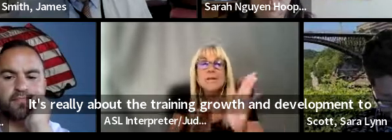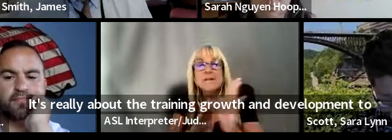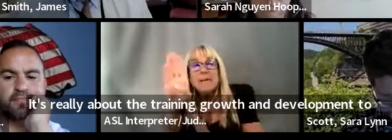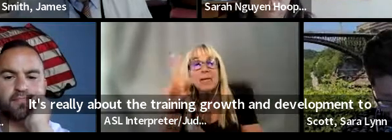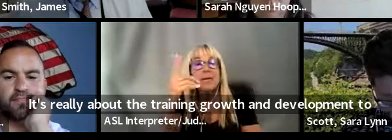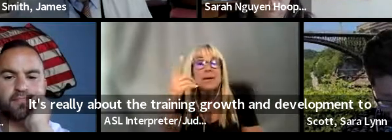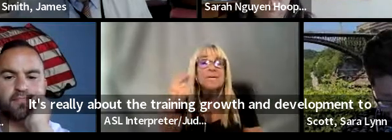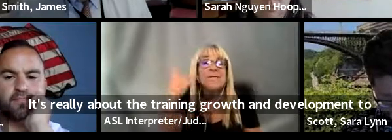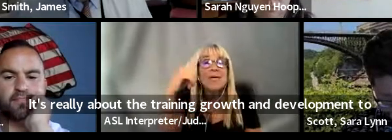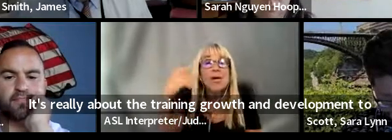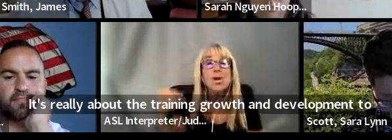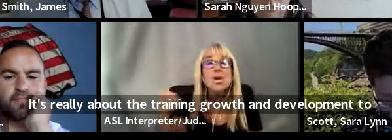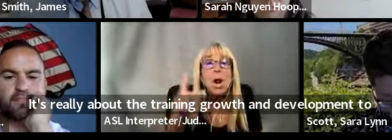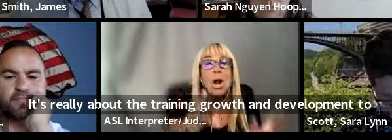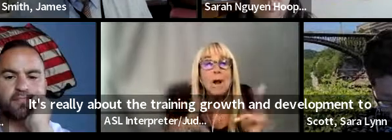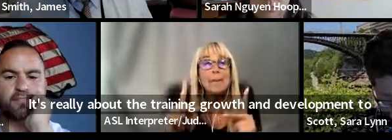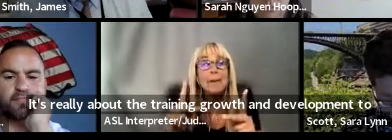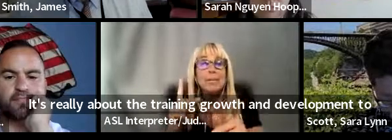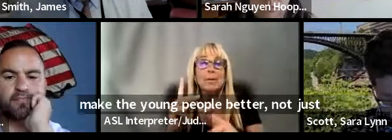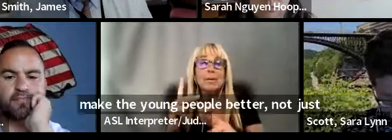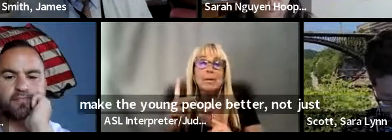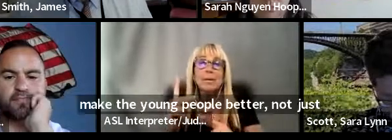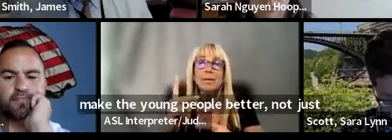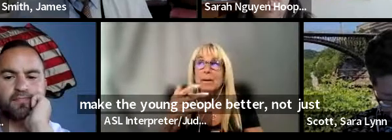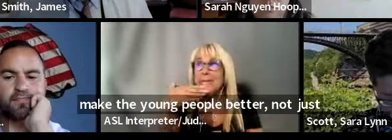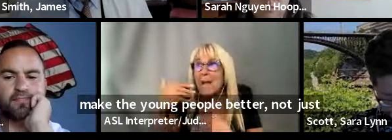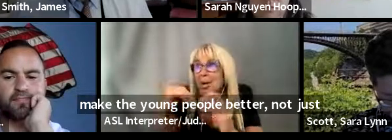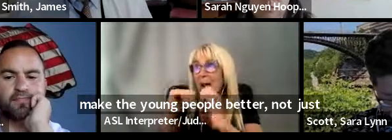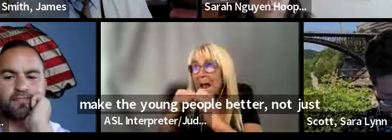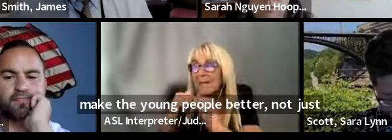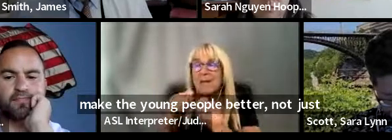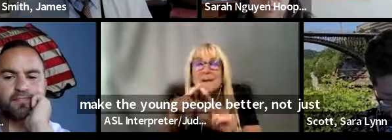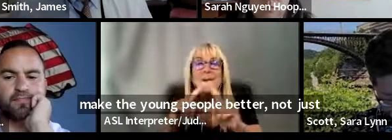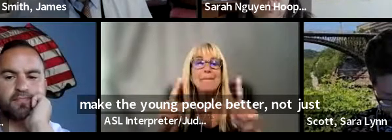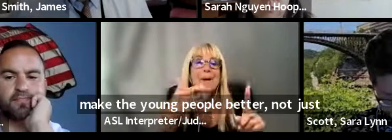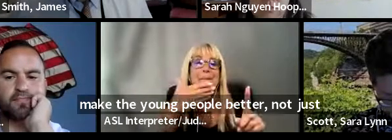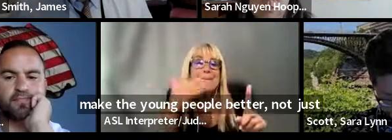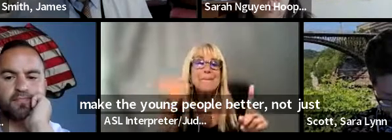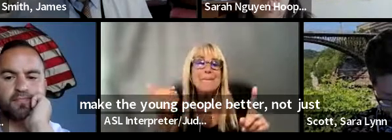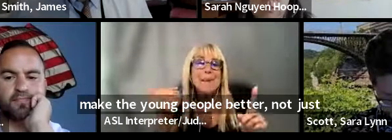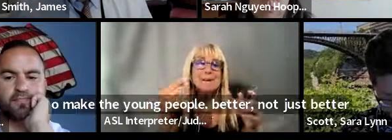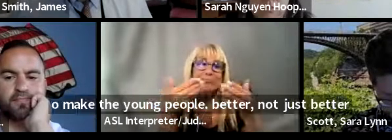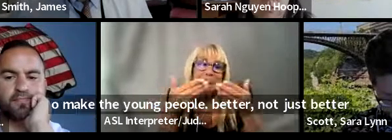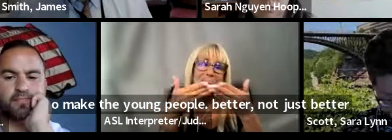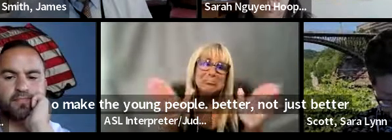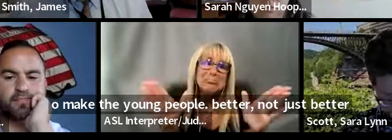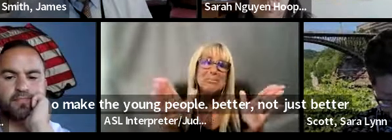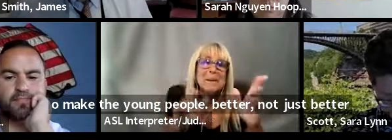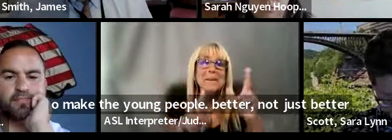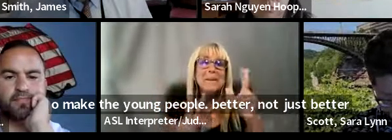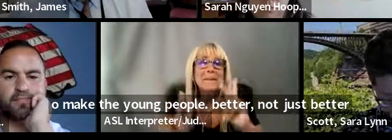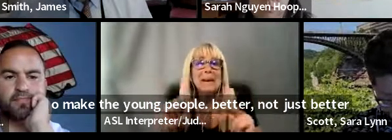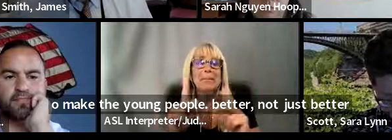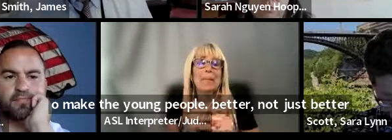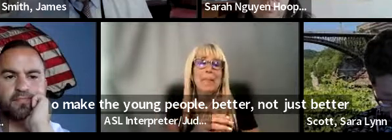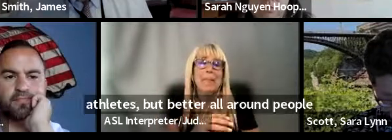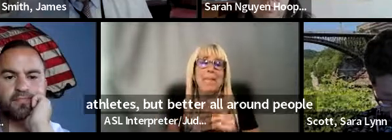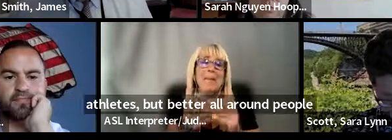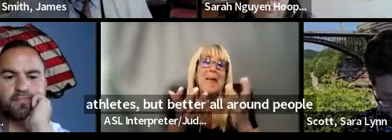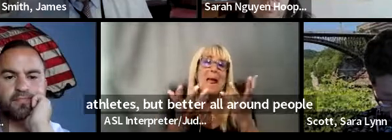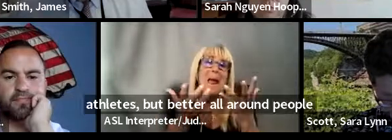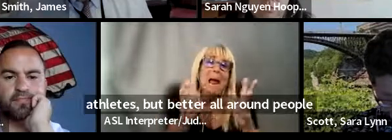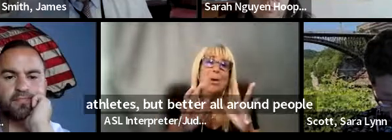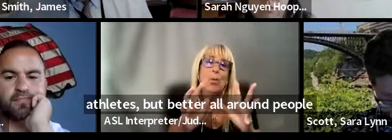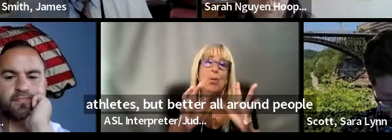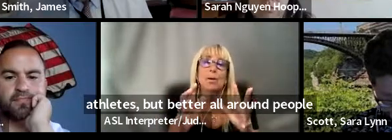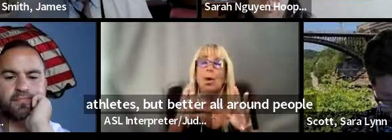better, not just better athletes, but better all around people. And so I don't want it to be focused that